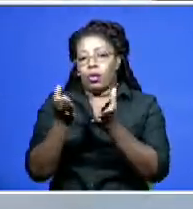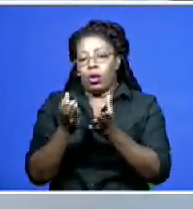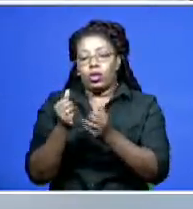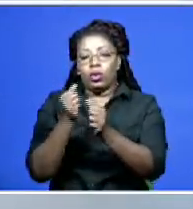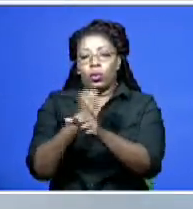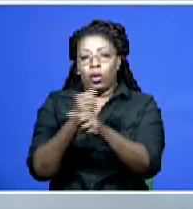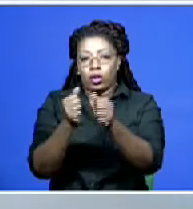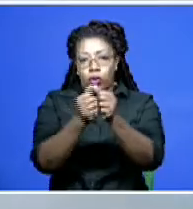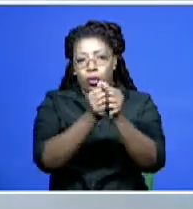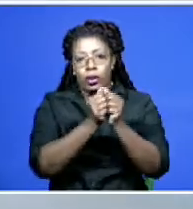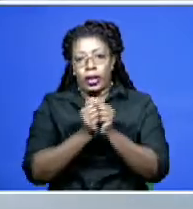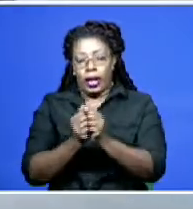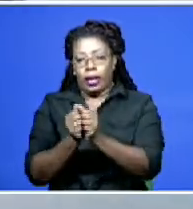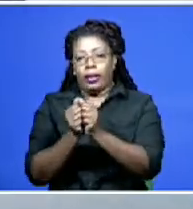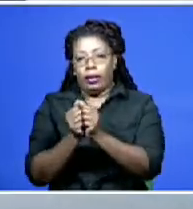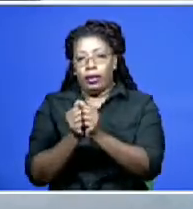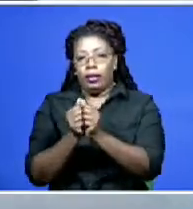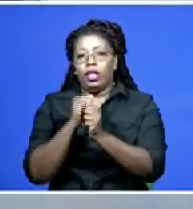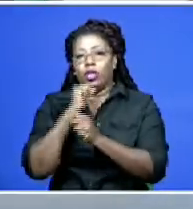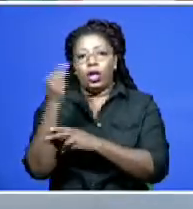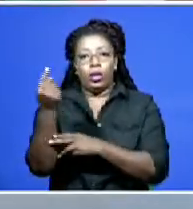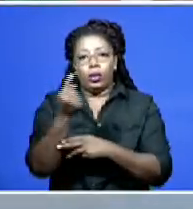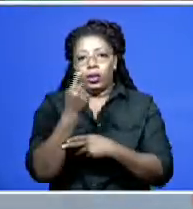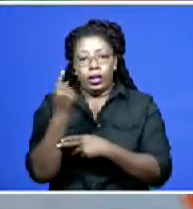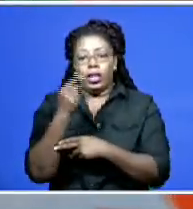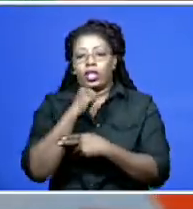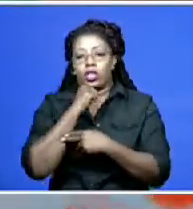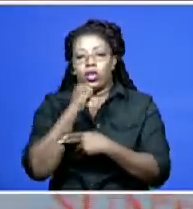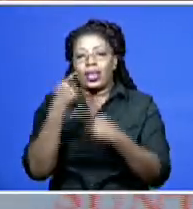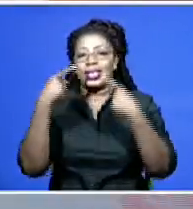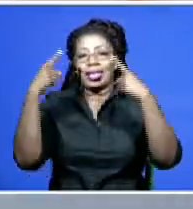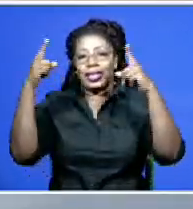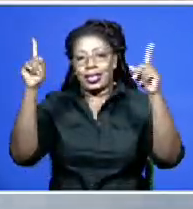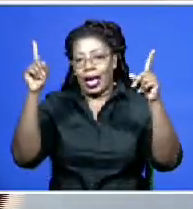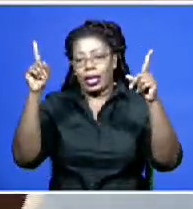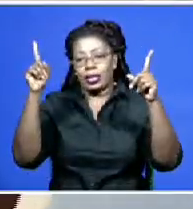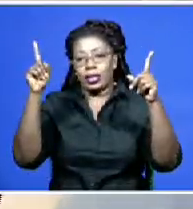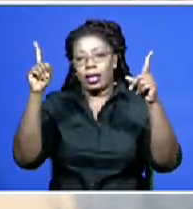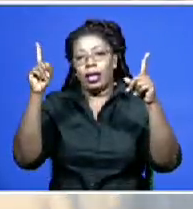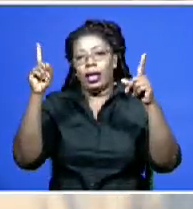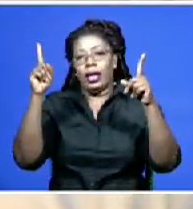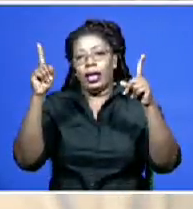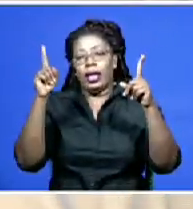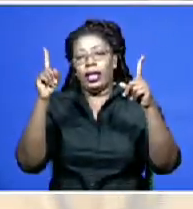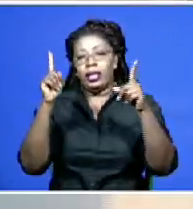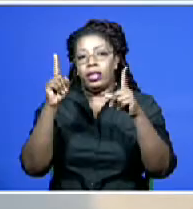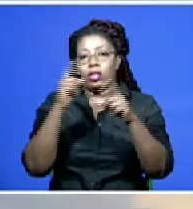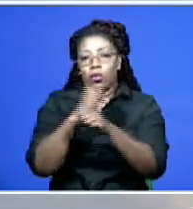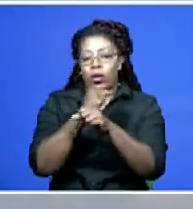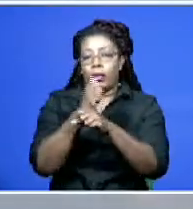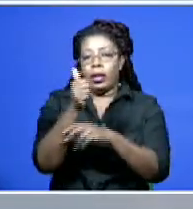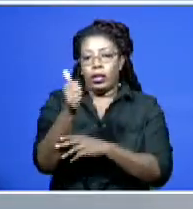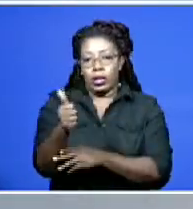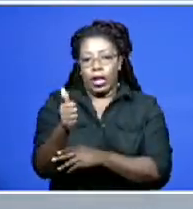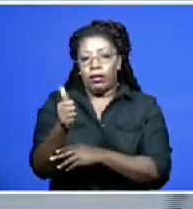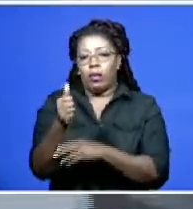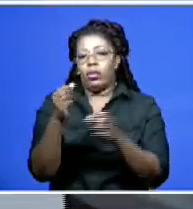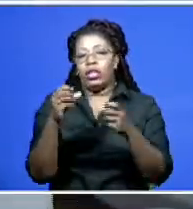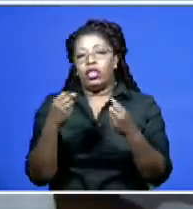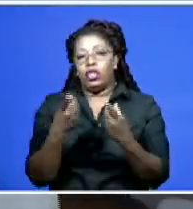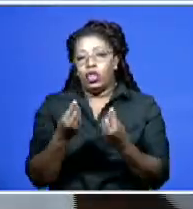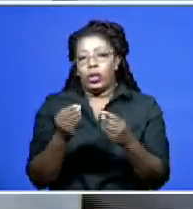unison, not in silos, because there are no success doesn't come by working in silos. And we've been doing too much of